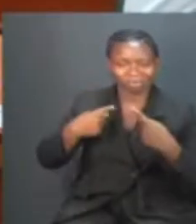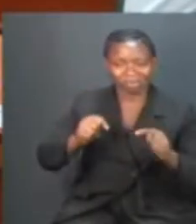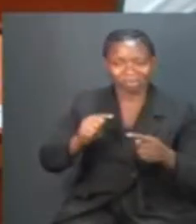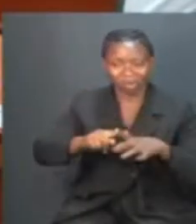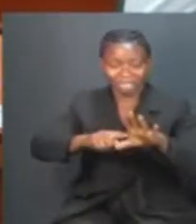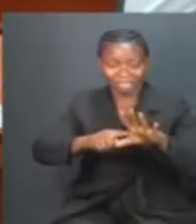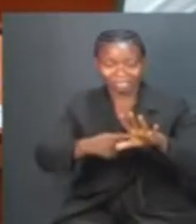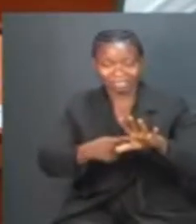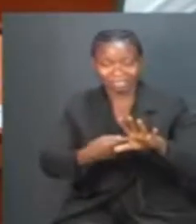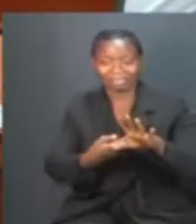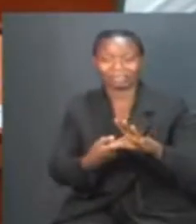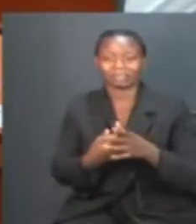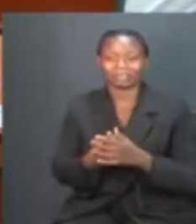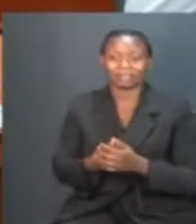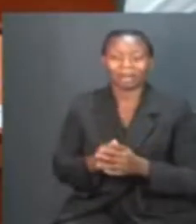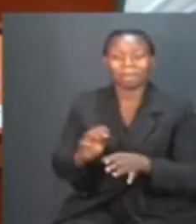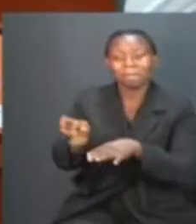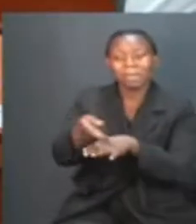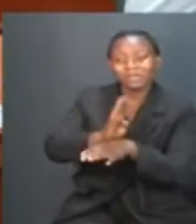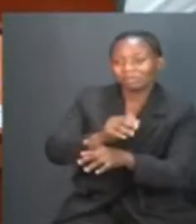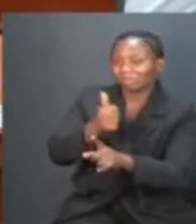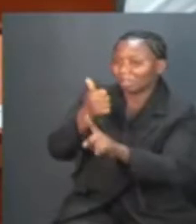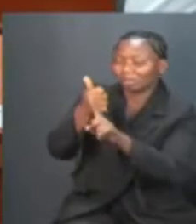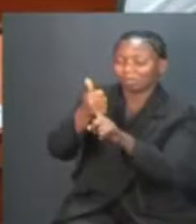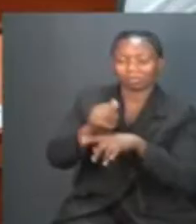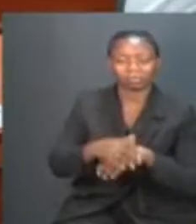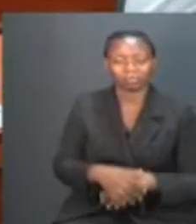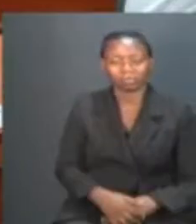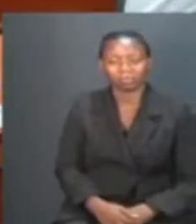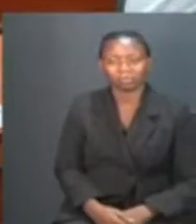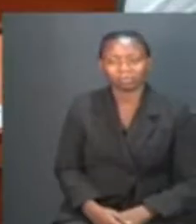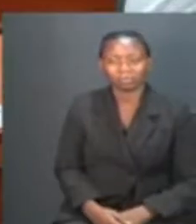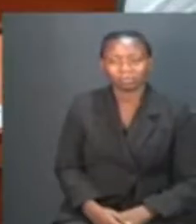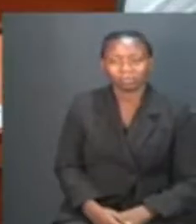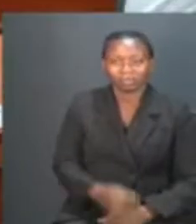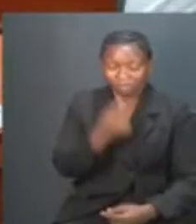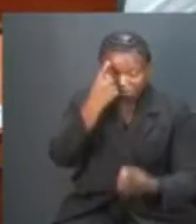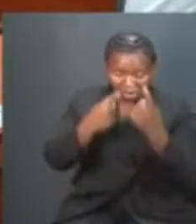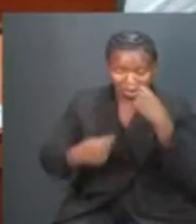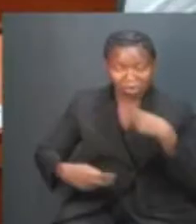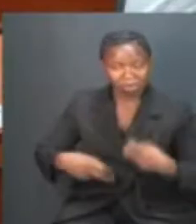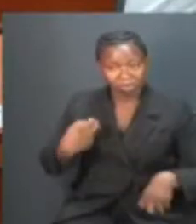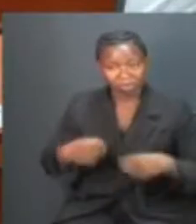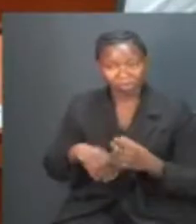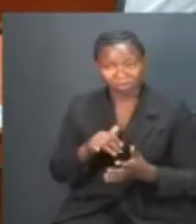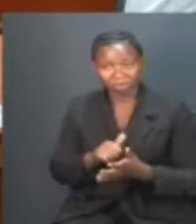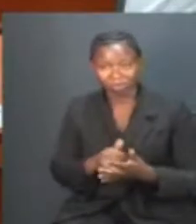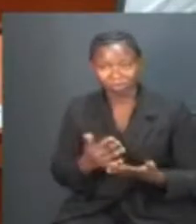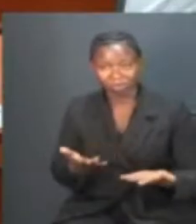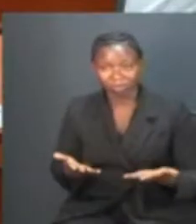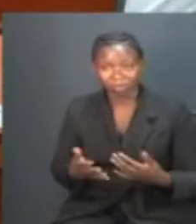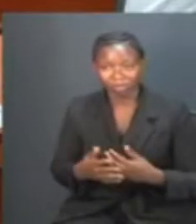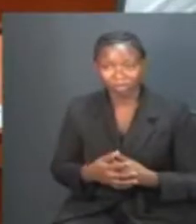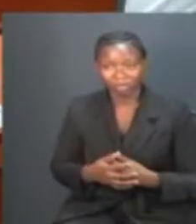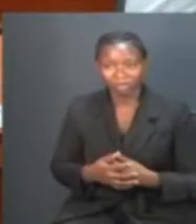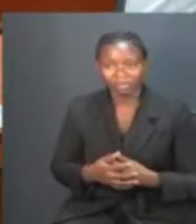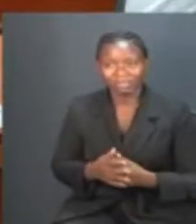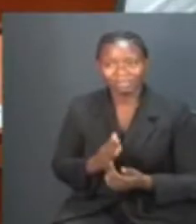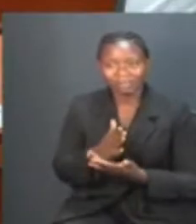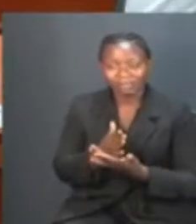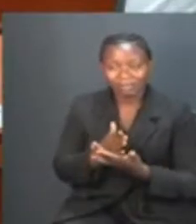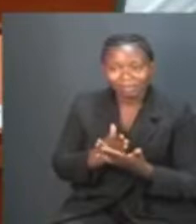up businesses. But the problem is that there are